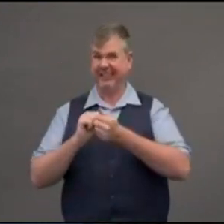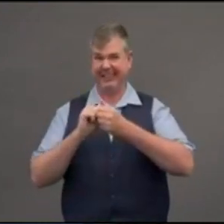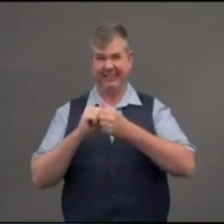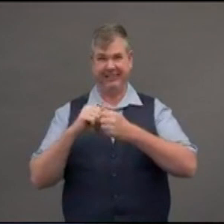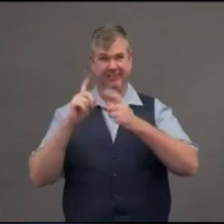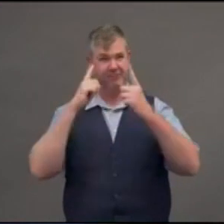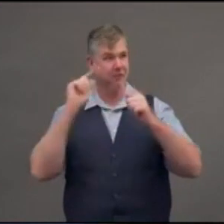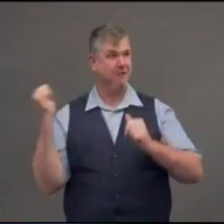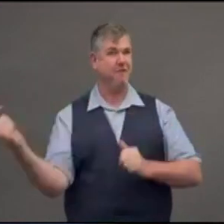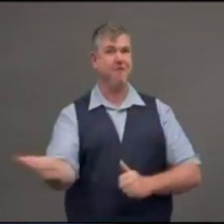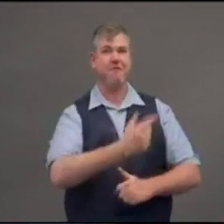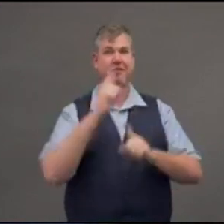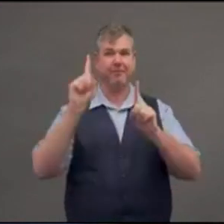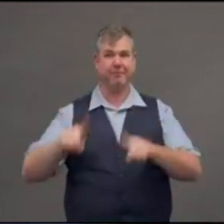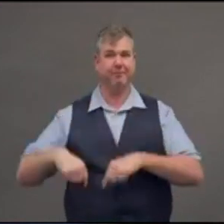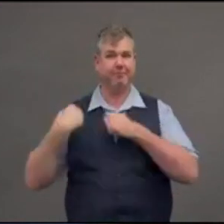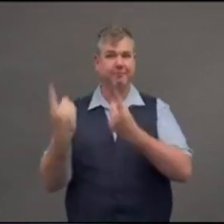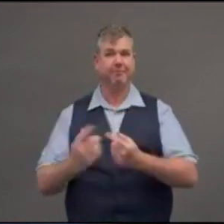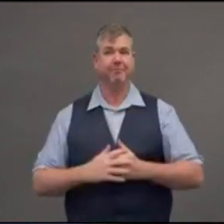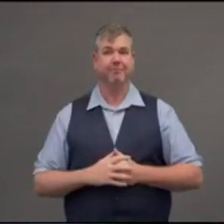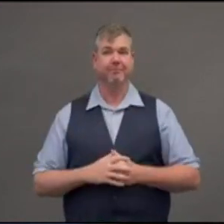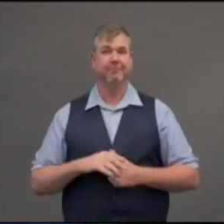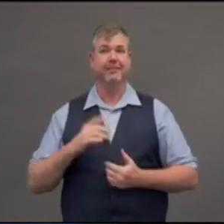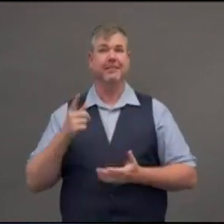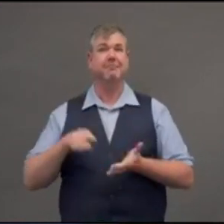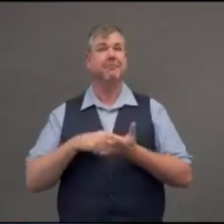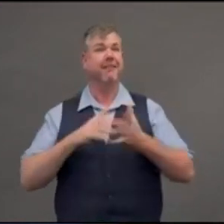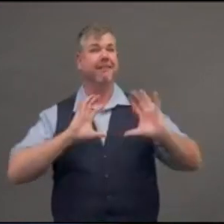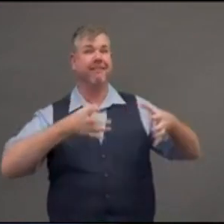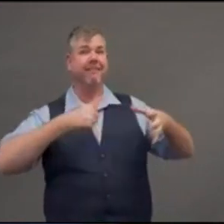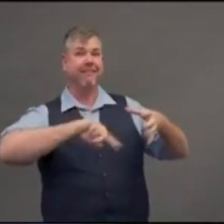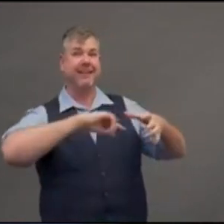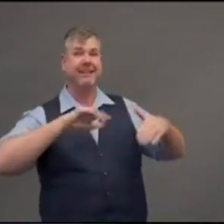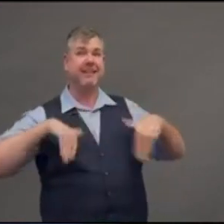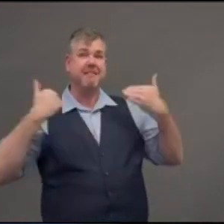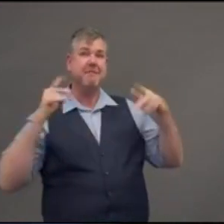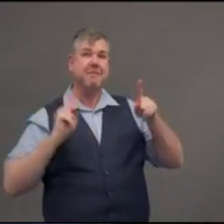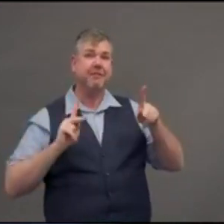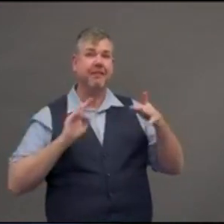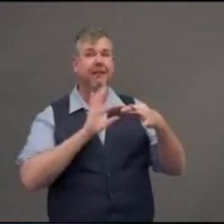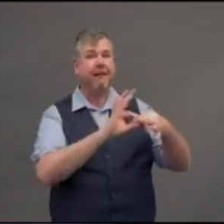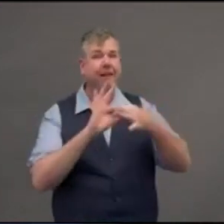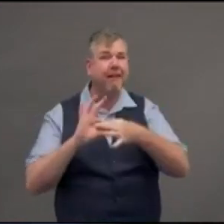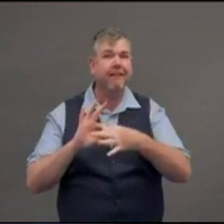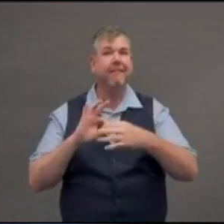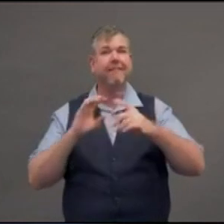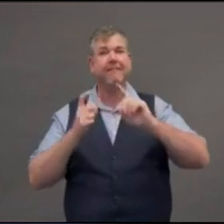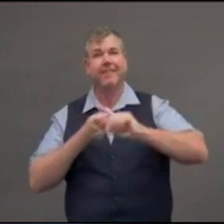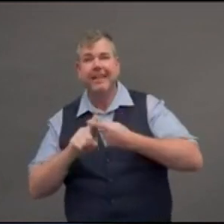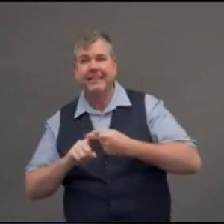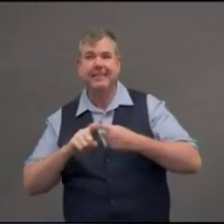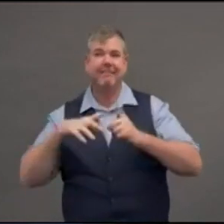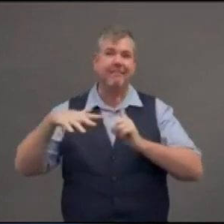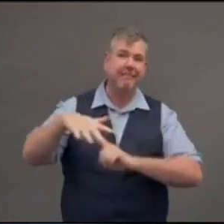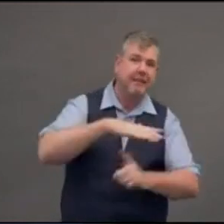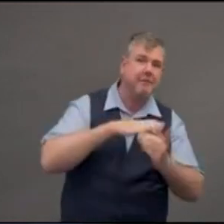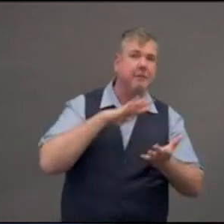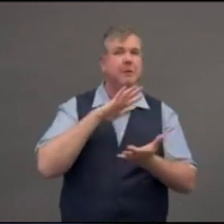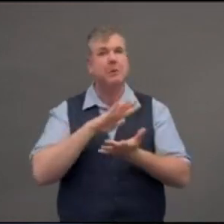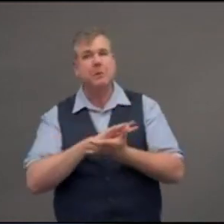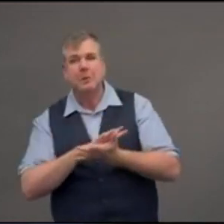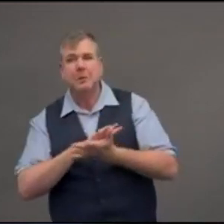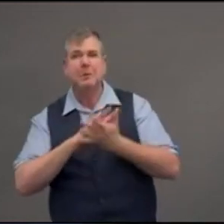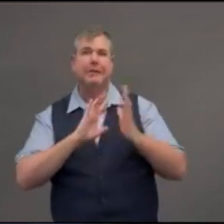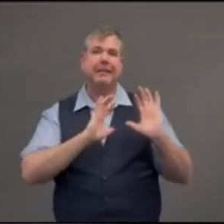individuals are more socially connected to friends, mainly because of their environments in school, college classes, social connect